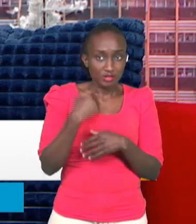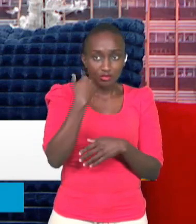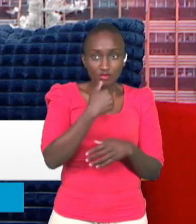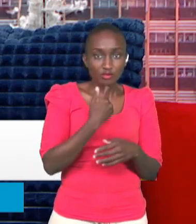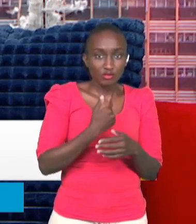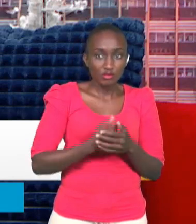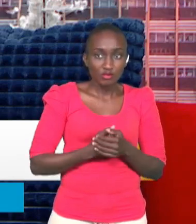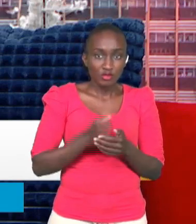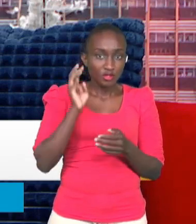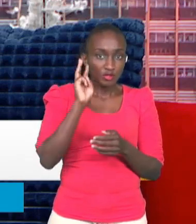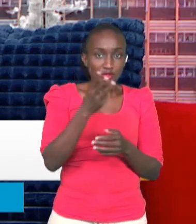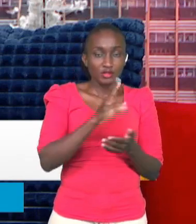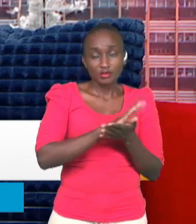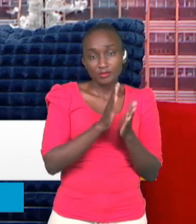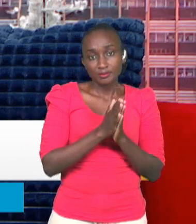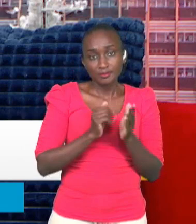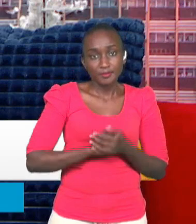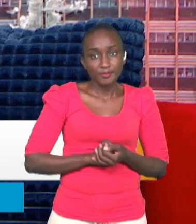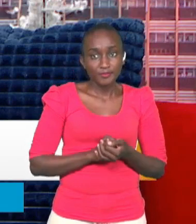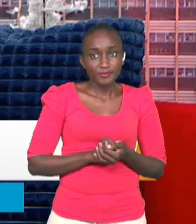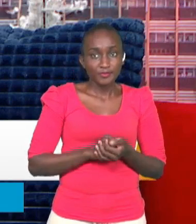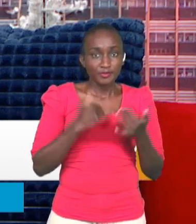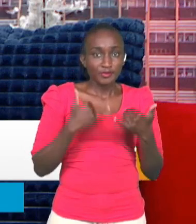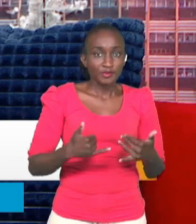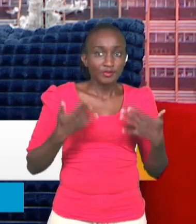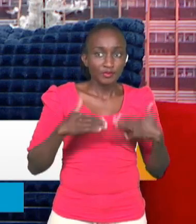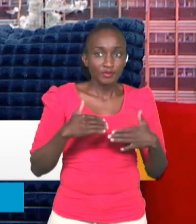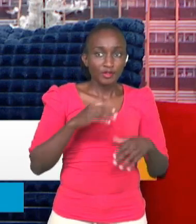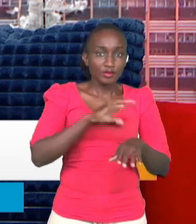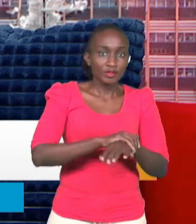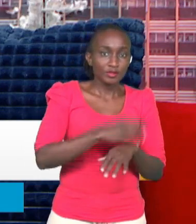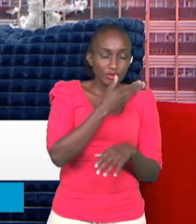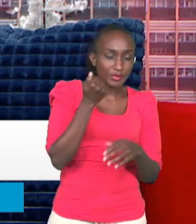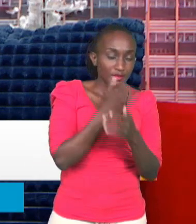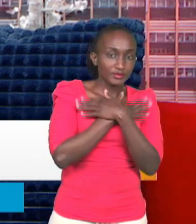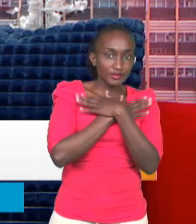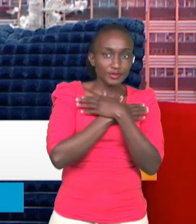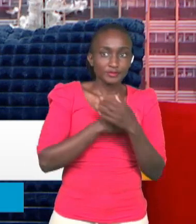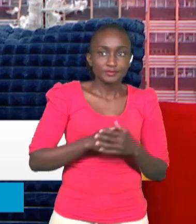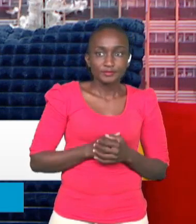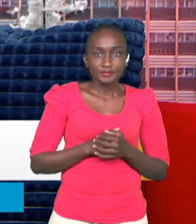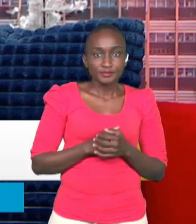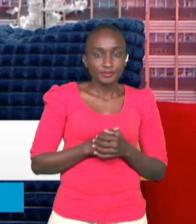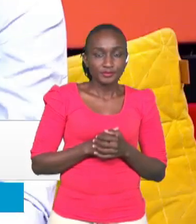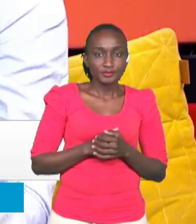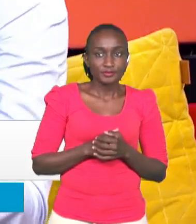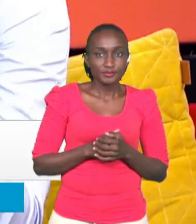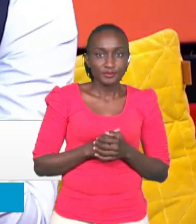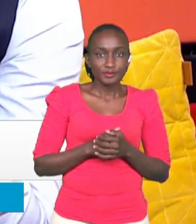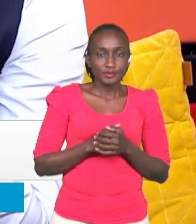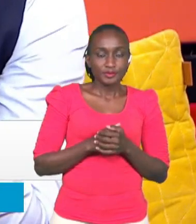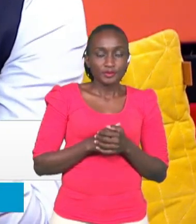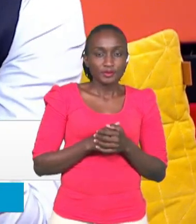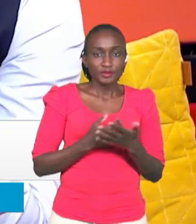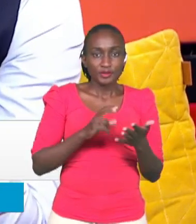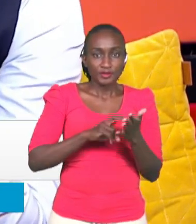the witness is. Nowadays, what people do, you get your best friend. Yeah. Regardless of what he believes in, whether he even